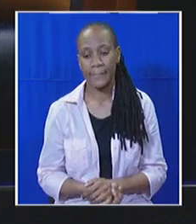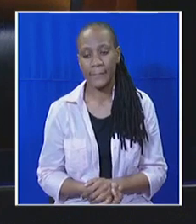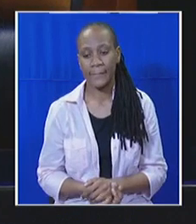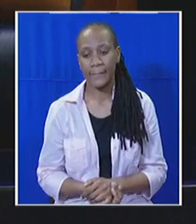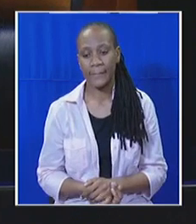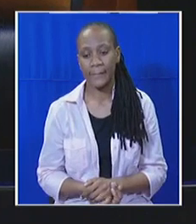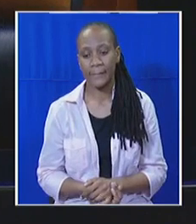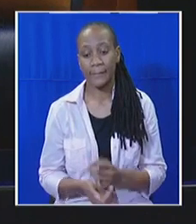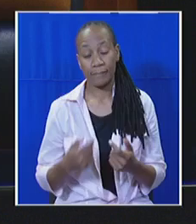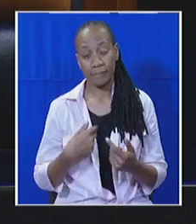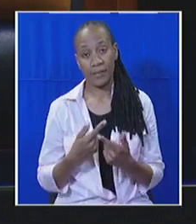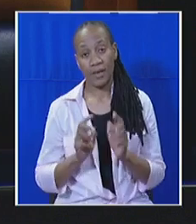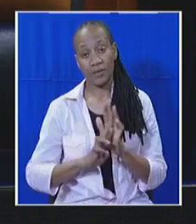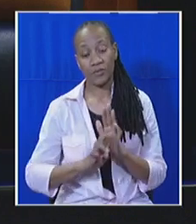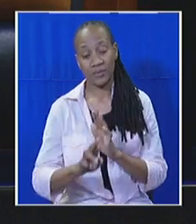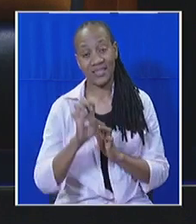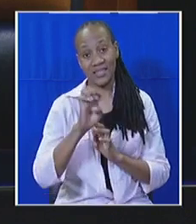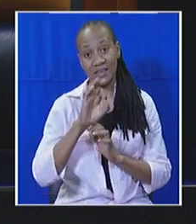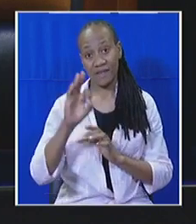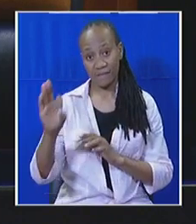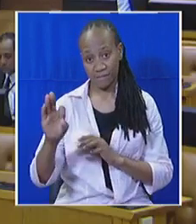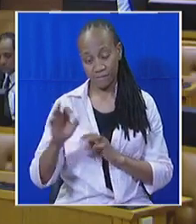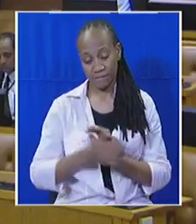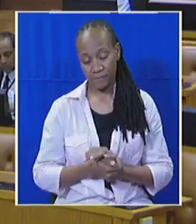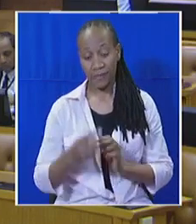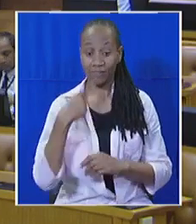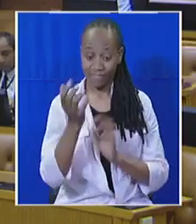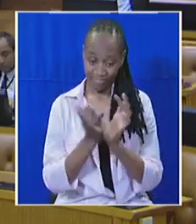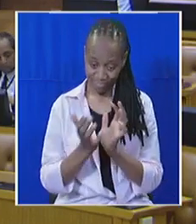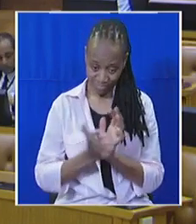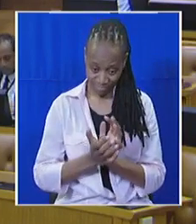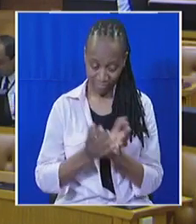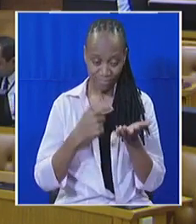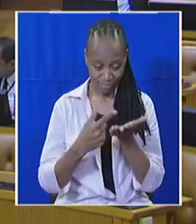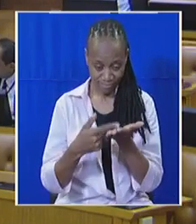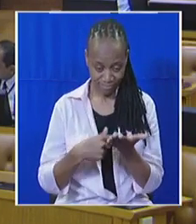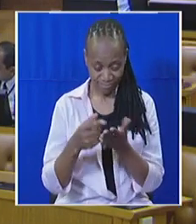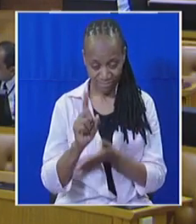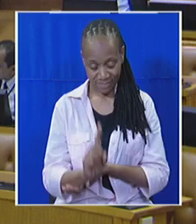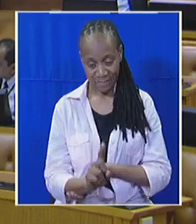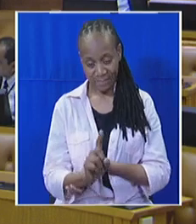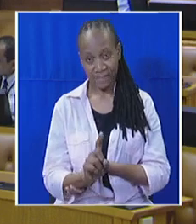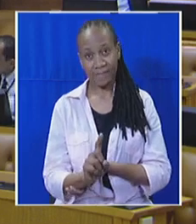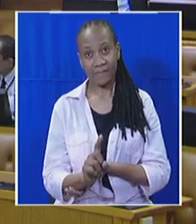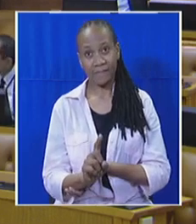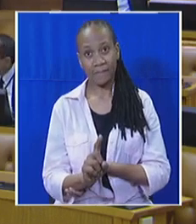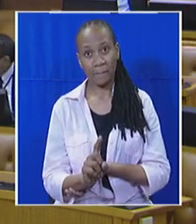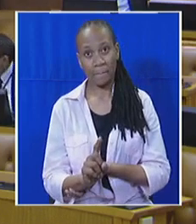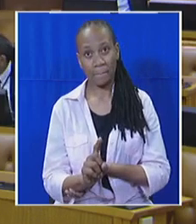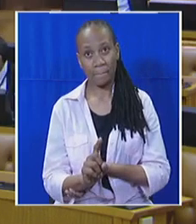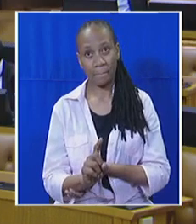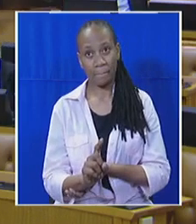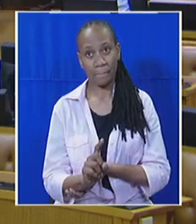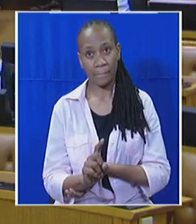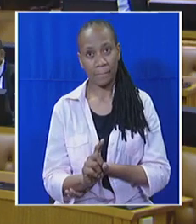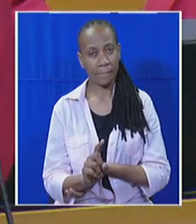I rise on behalf of the EFF that in its next sitting, the House should debate introduction of